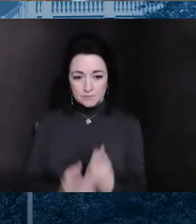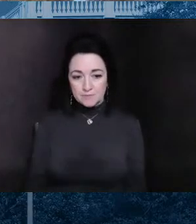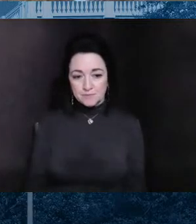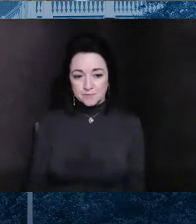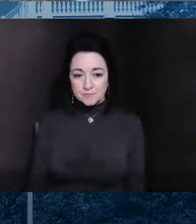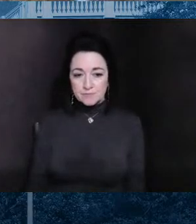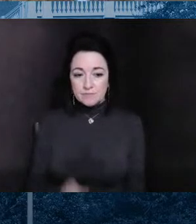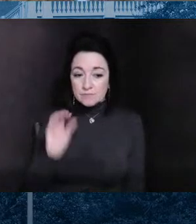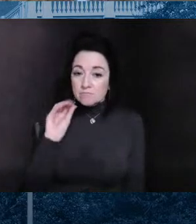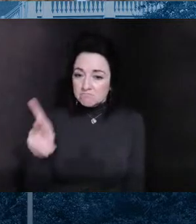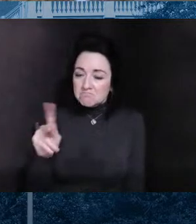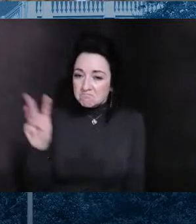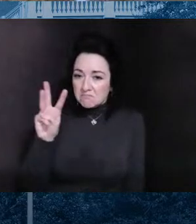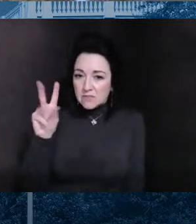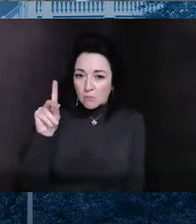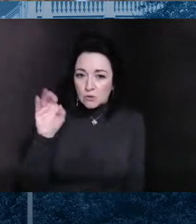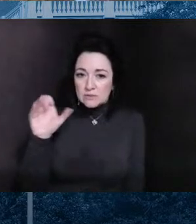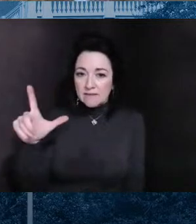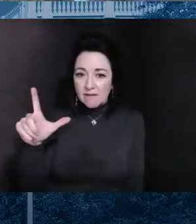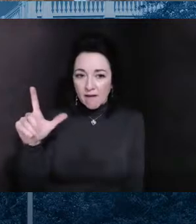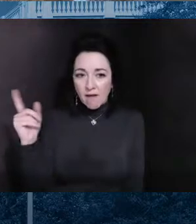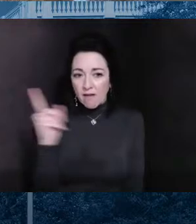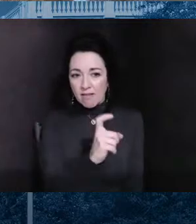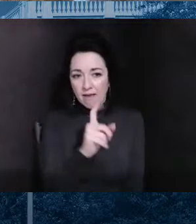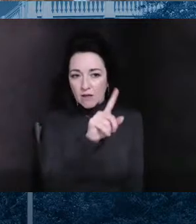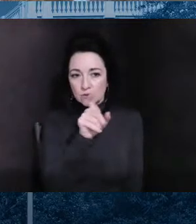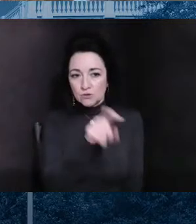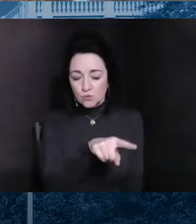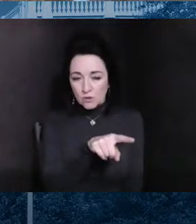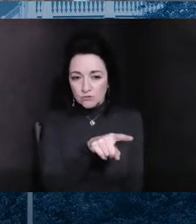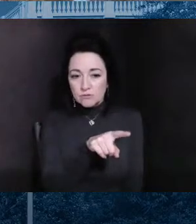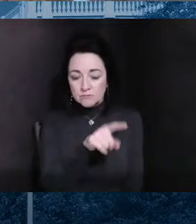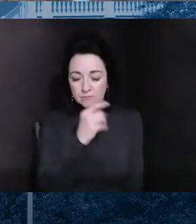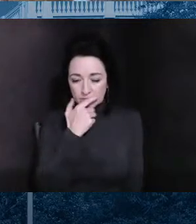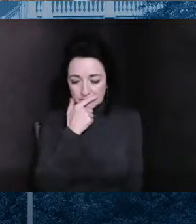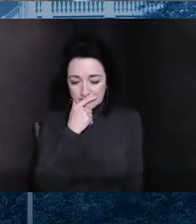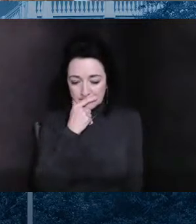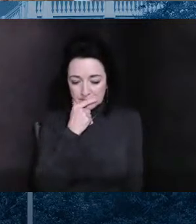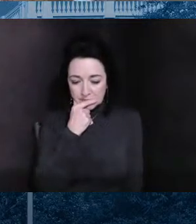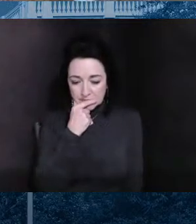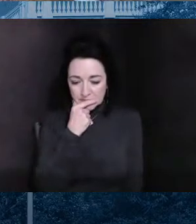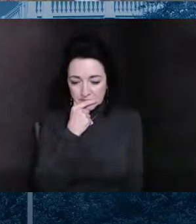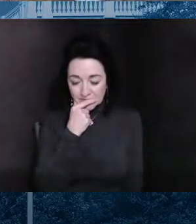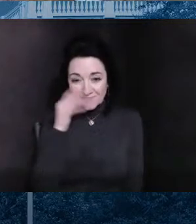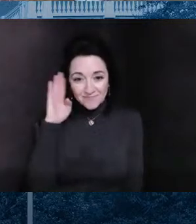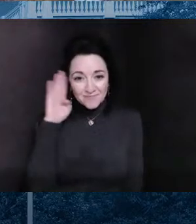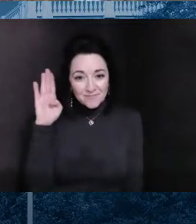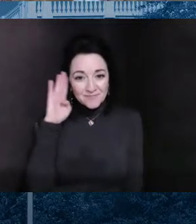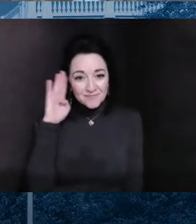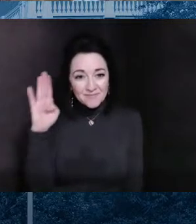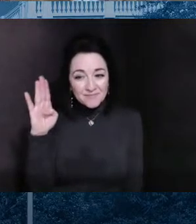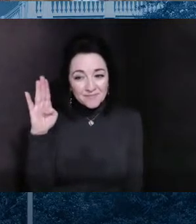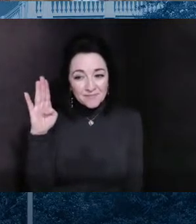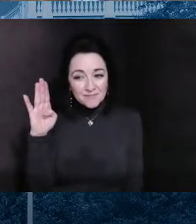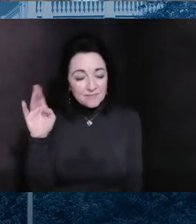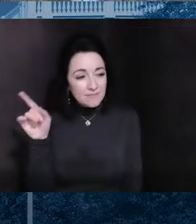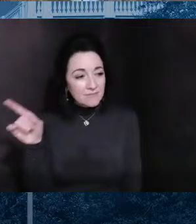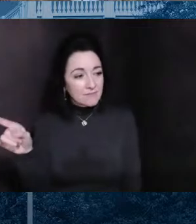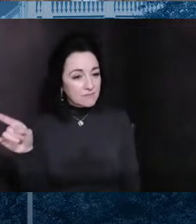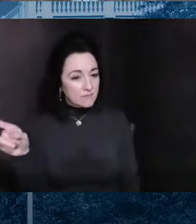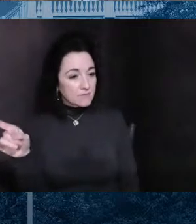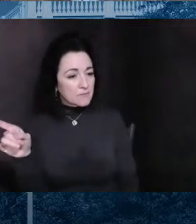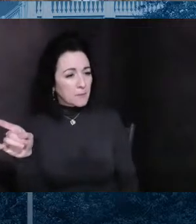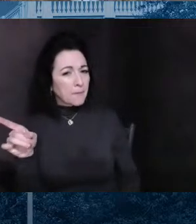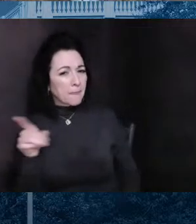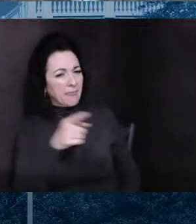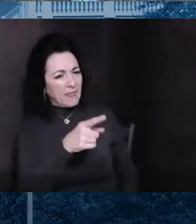Cherry with WDL. Hi, everyone. Thanks so much. First question, the focus recently